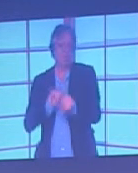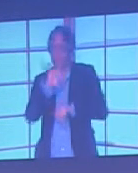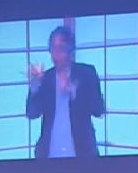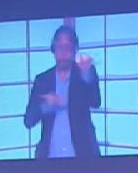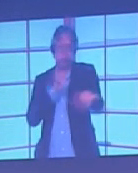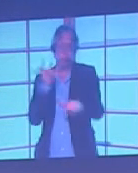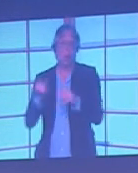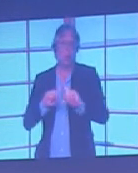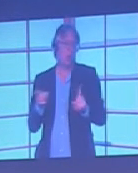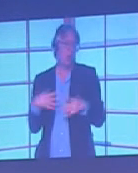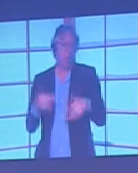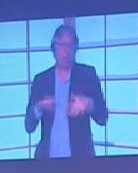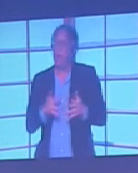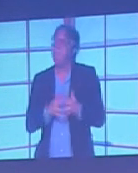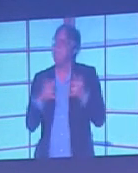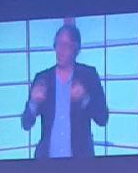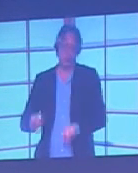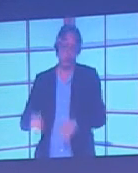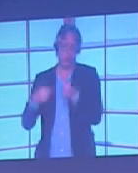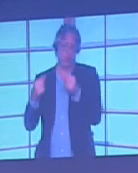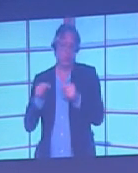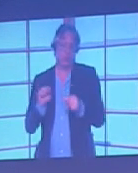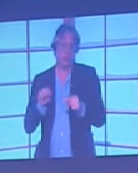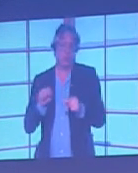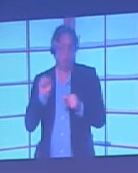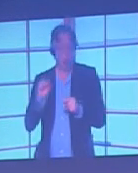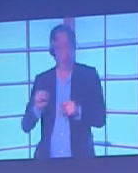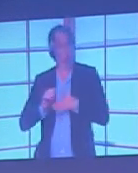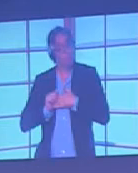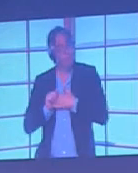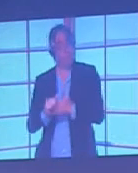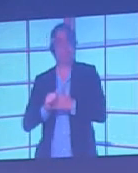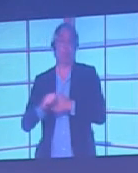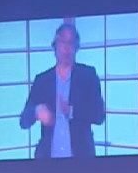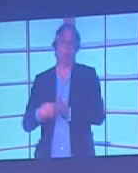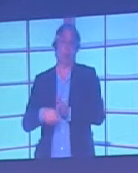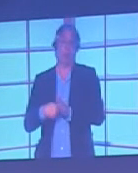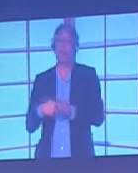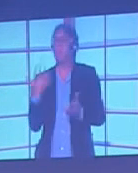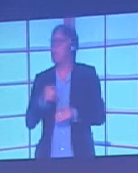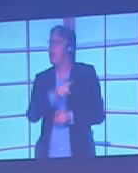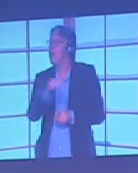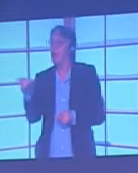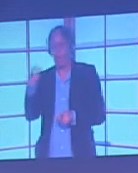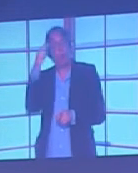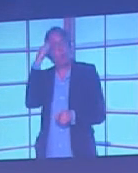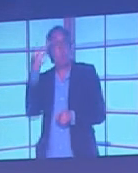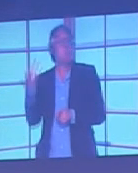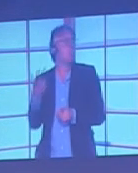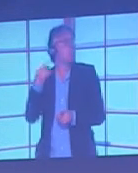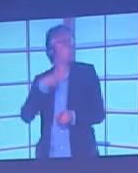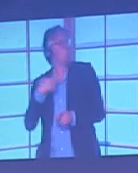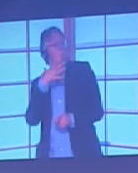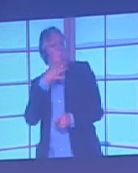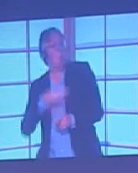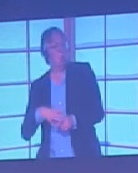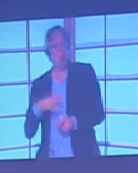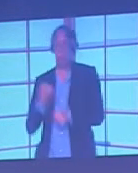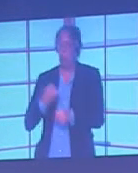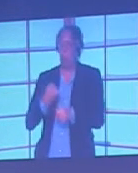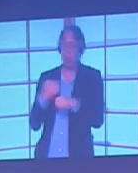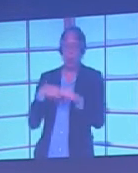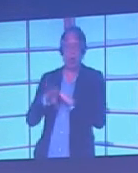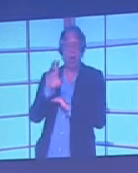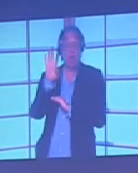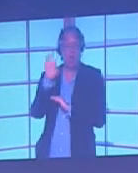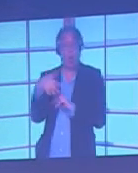exciting challenge to coordinate and lead this project for us. So if you have it in mind that maybe you would like the job, or you know